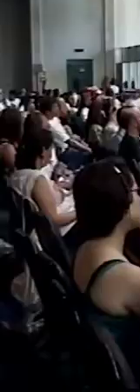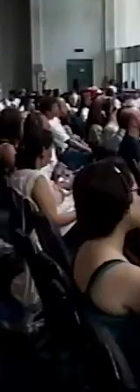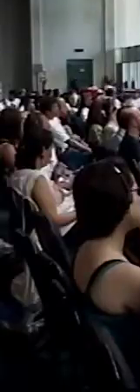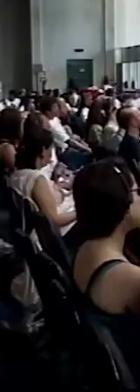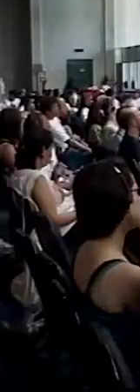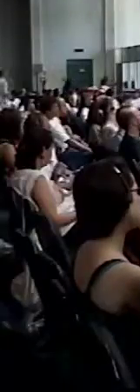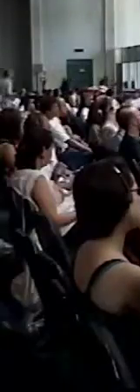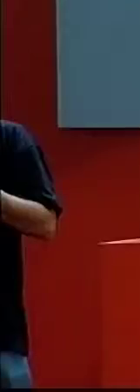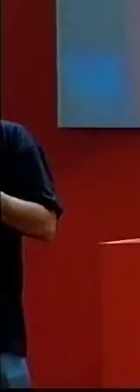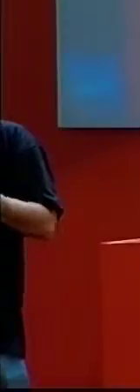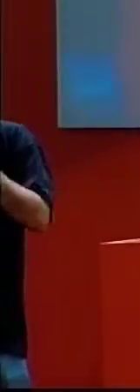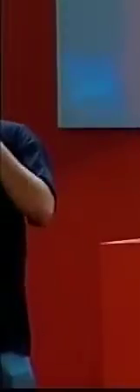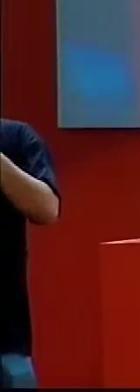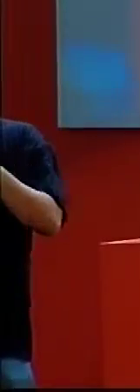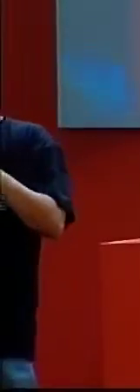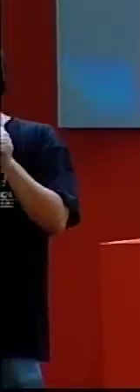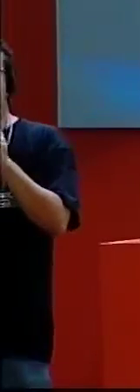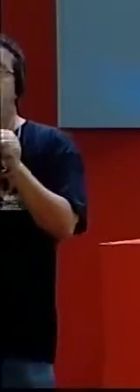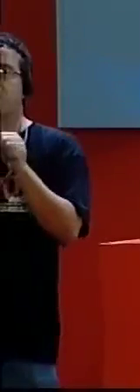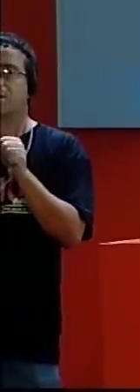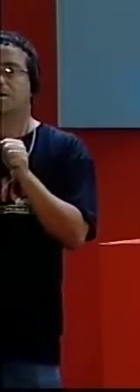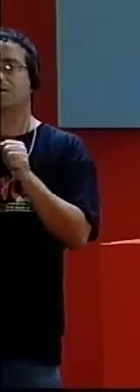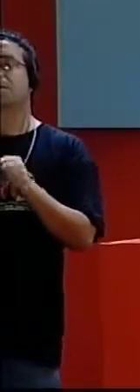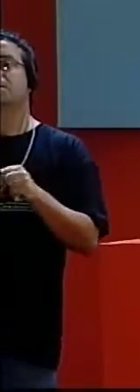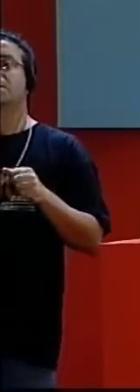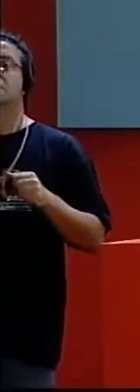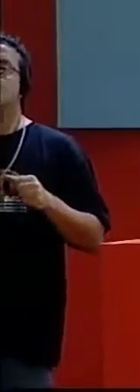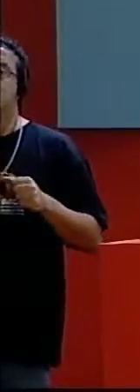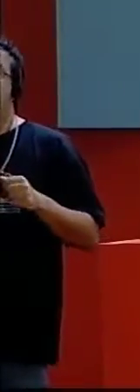and how we respond to this challenge that we're facing.